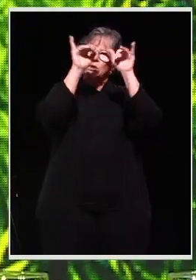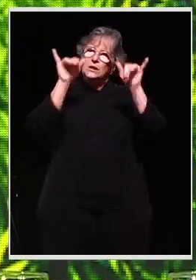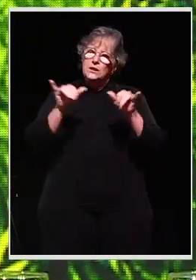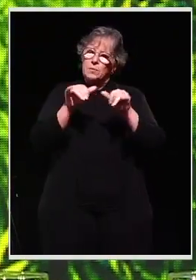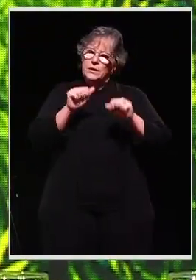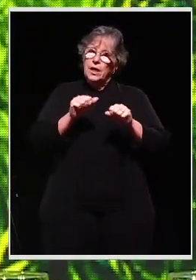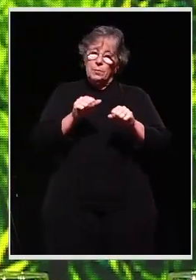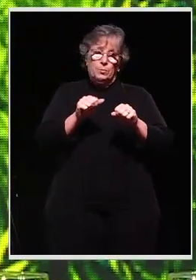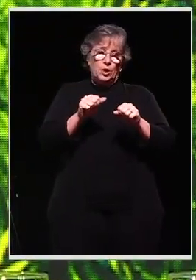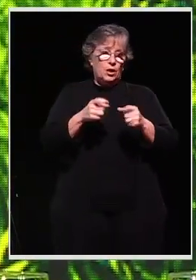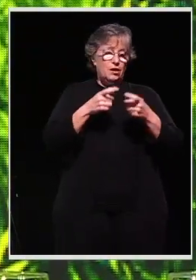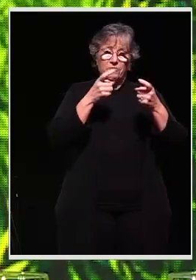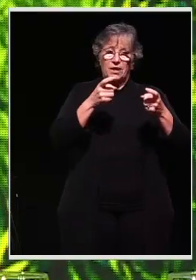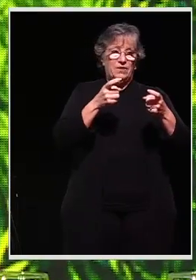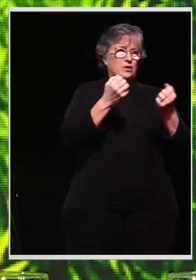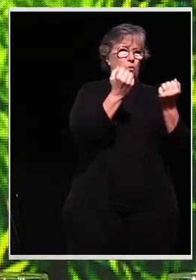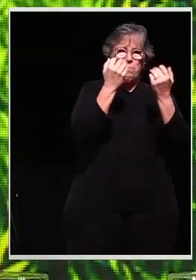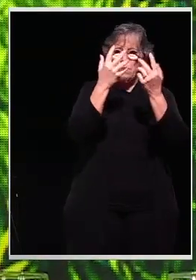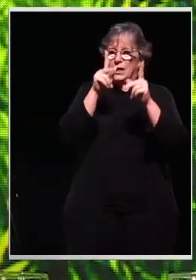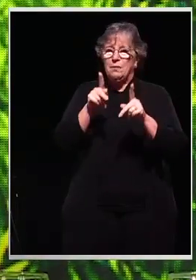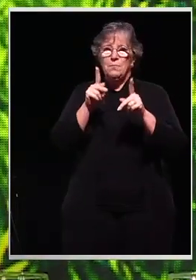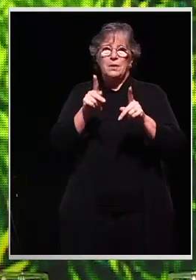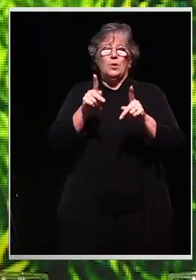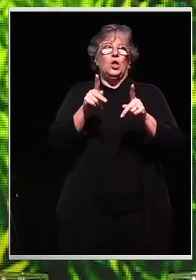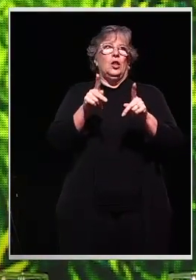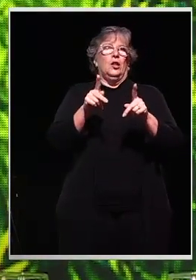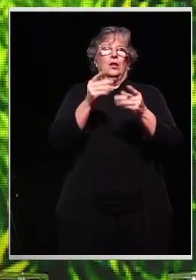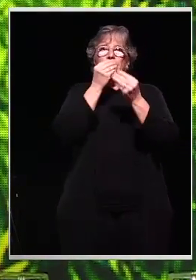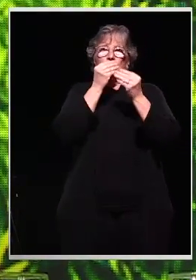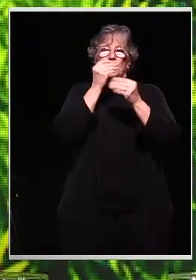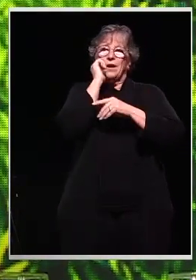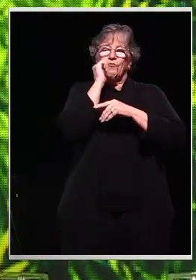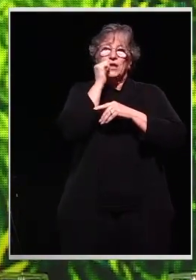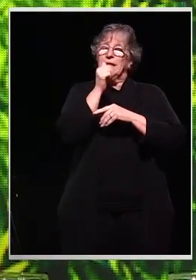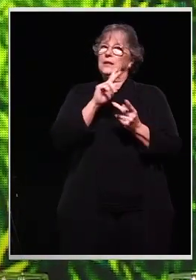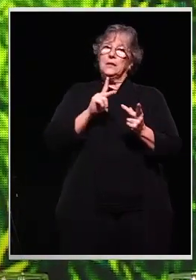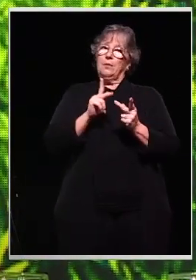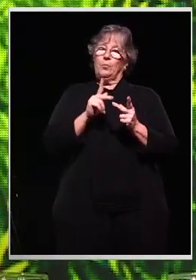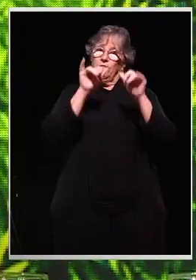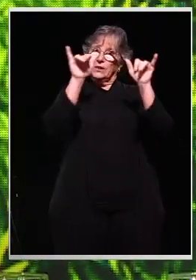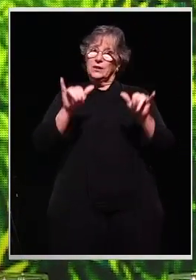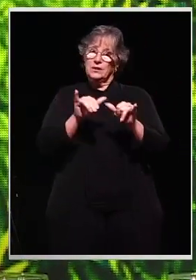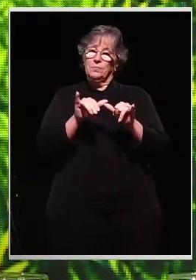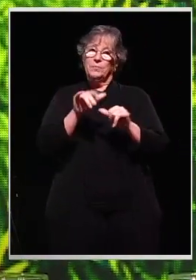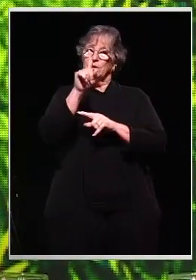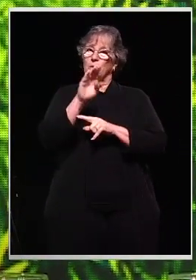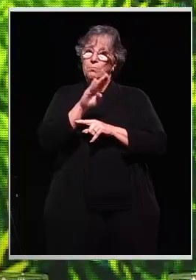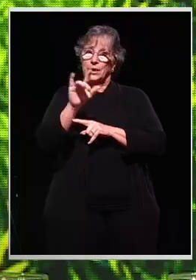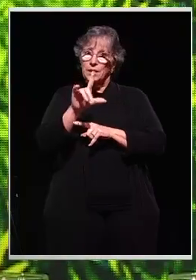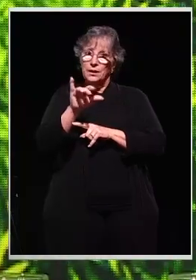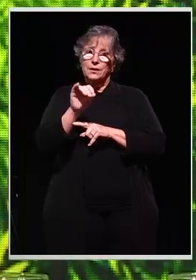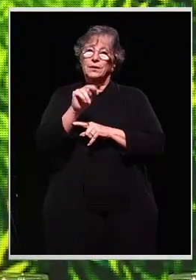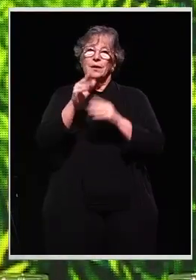meeting billions of people's needs on a daily basis. It's an imperfect system. Mm-hmm. There's still at least 1 billion people who are not getting enough